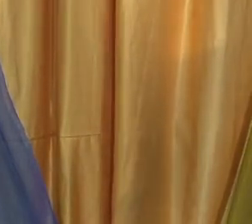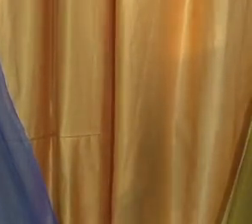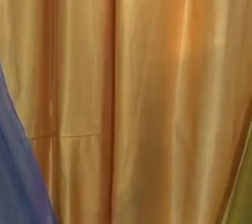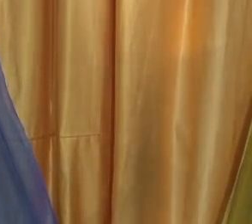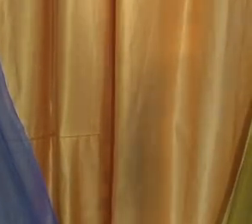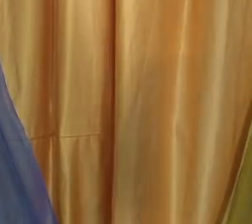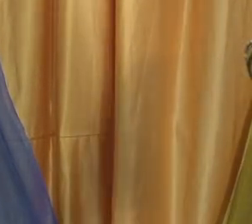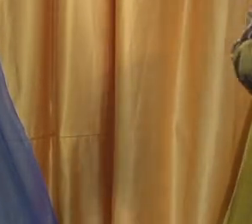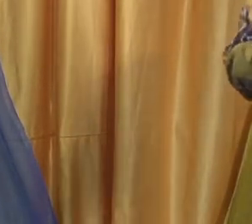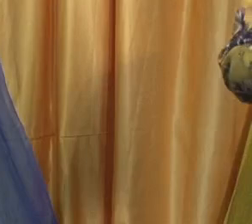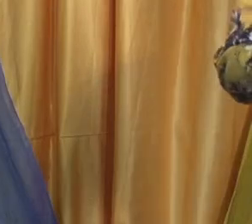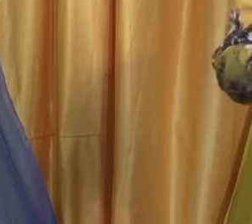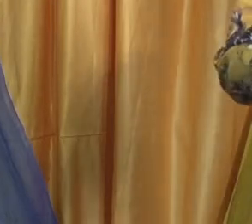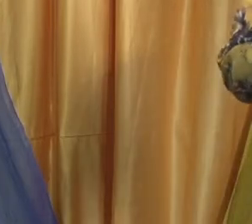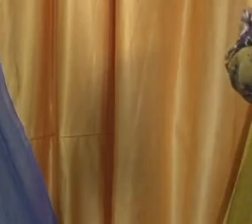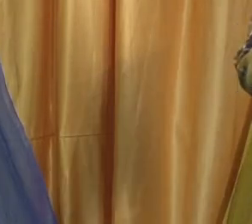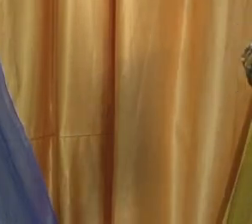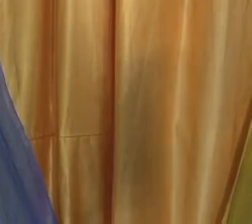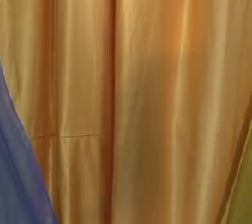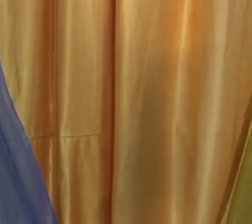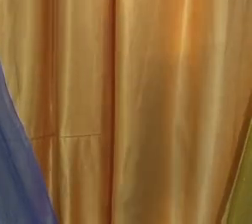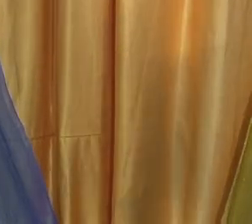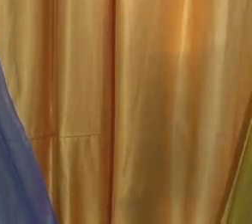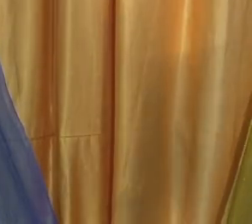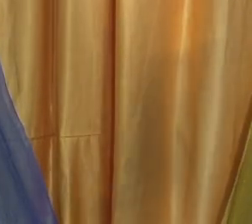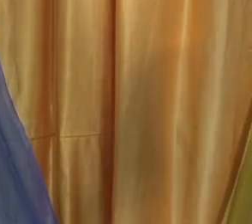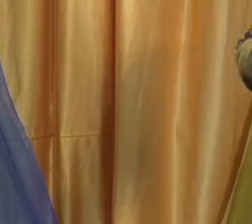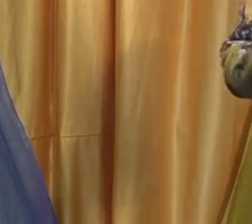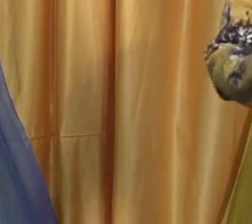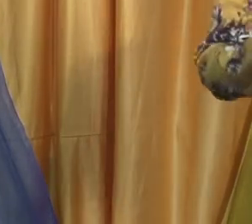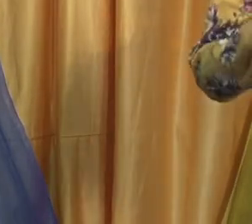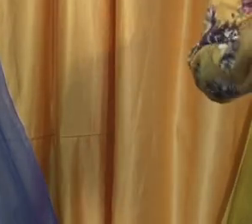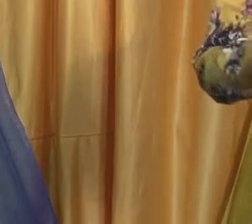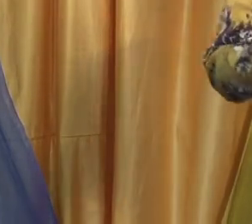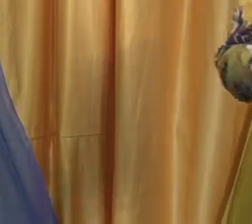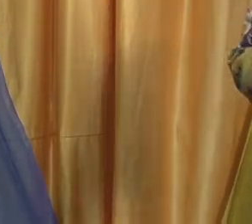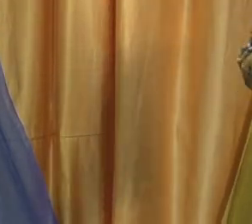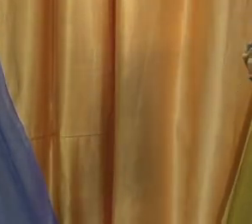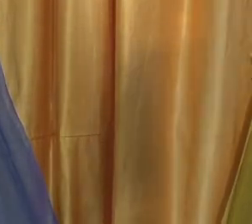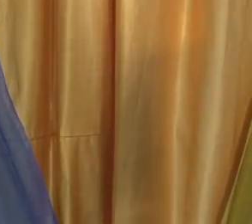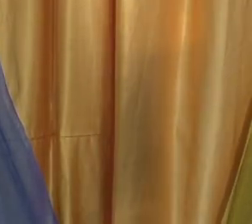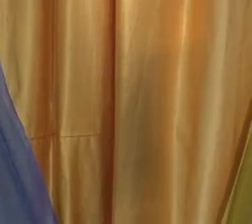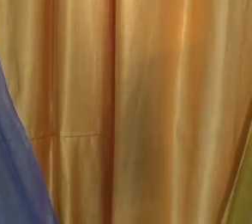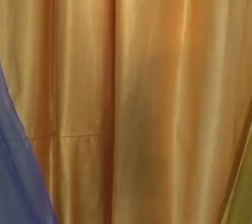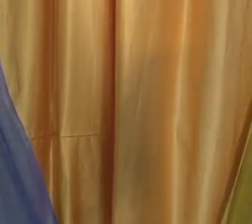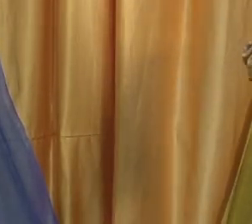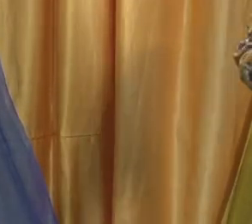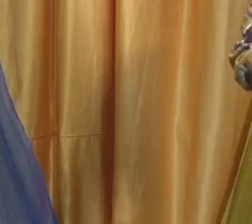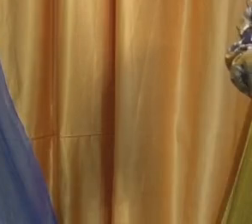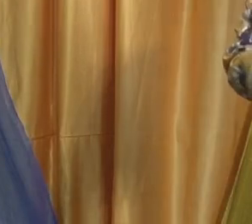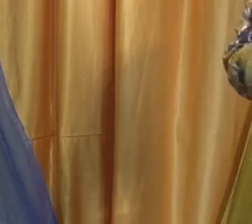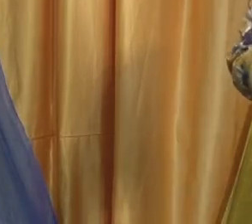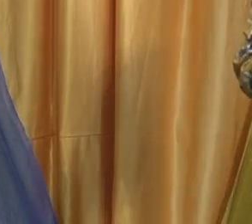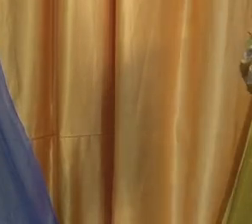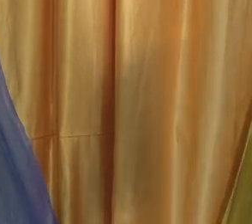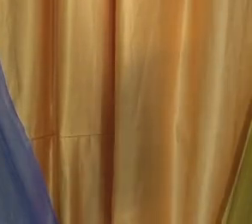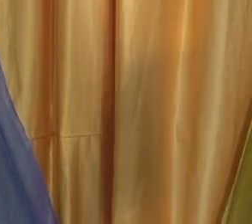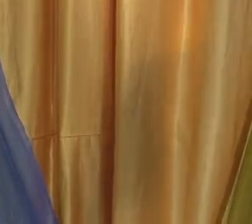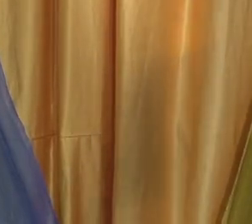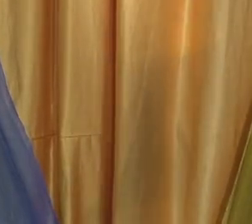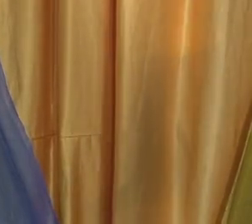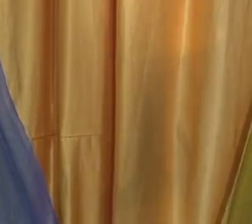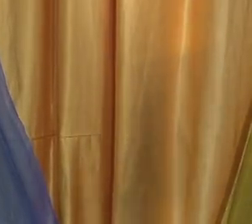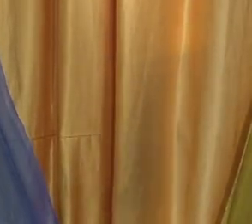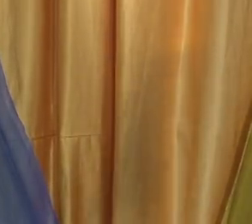Desiree Rochester. For Andre Collins, Jesus, and for Valerie Rochester, Jesus. These people have written it down, oh God, and they